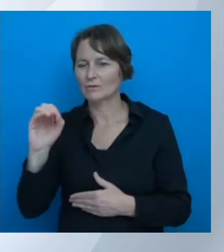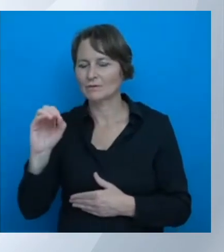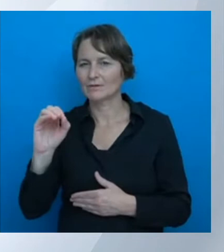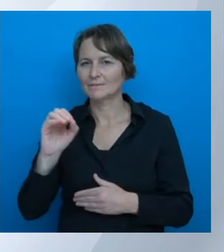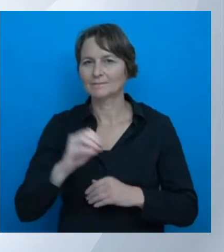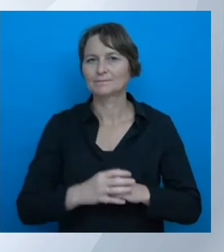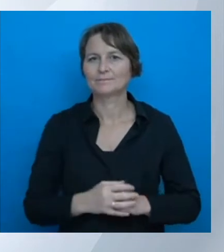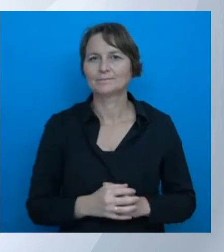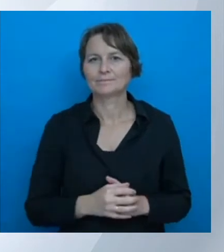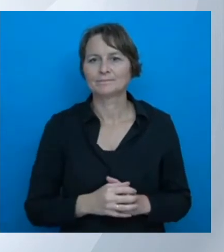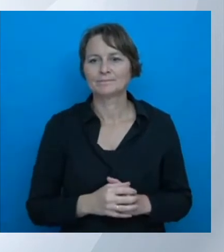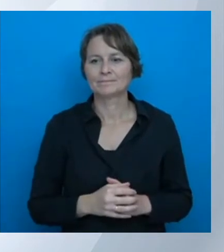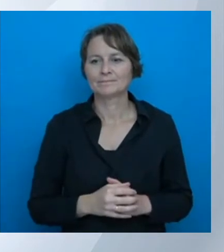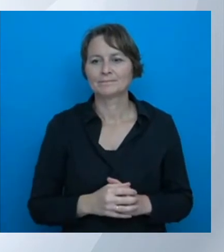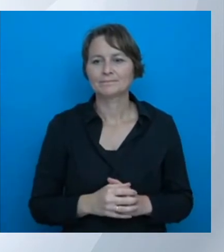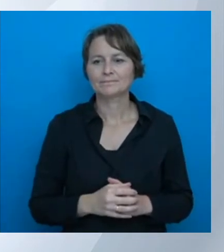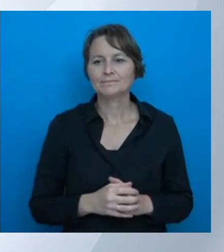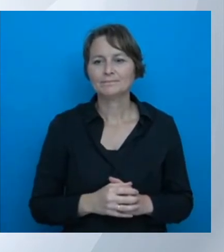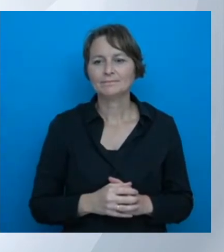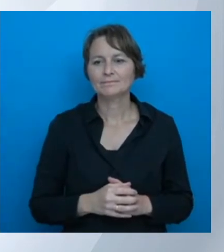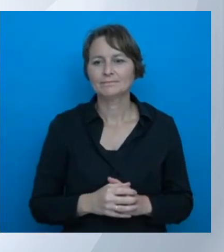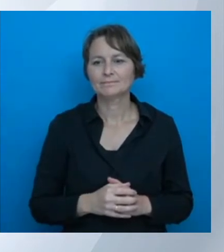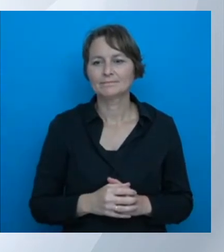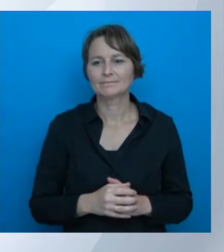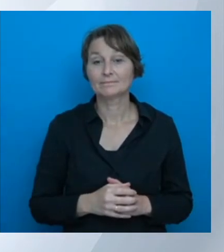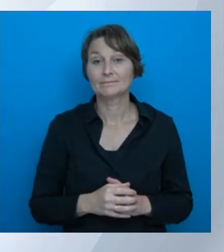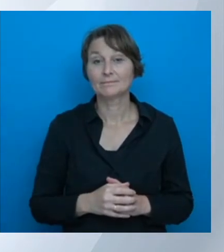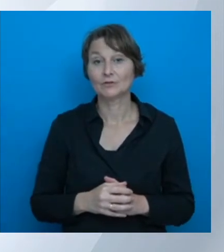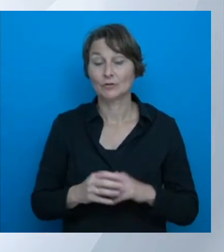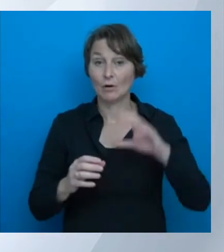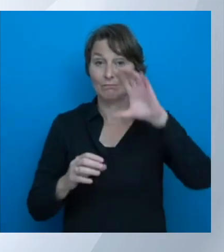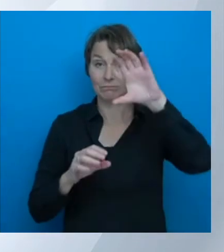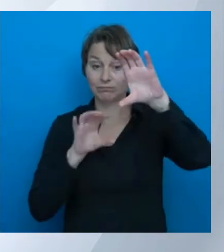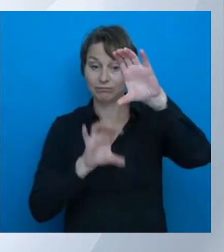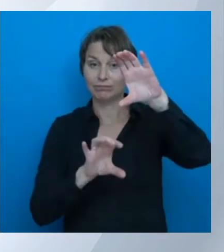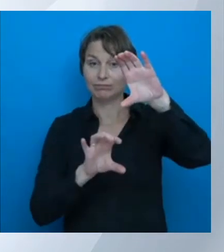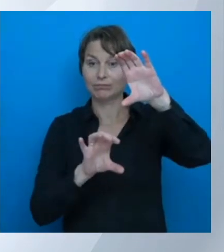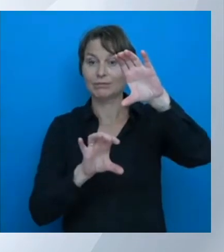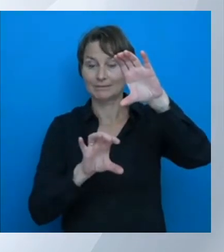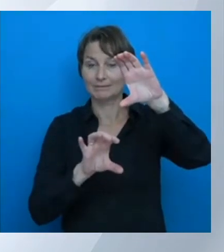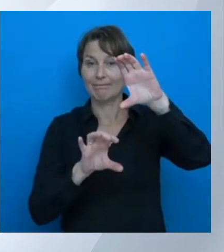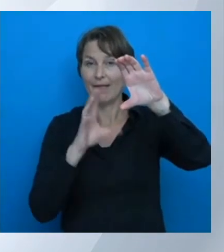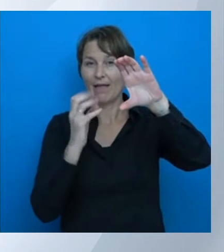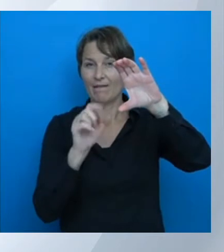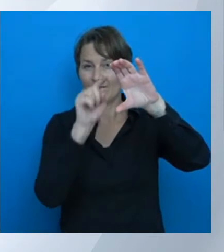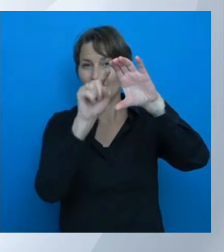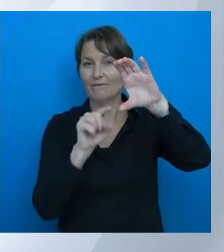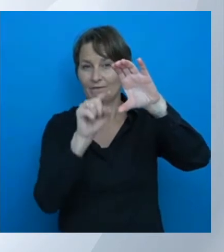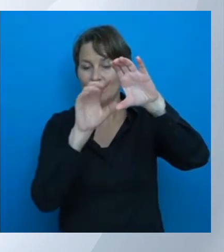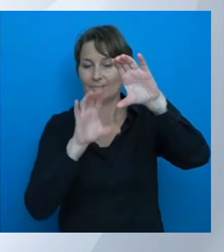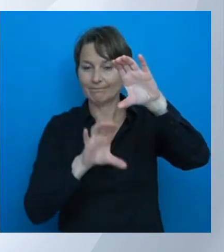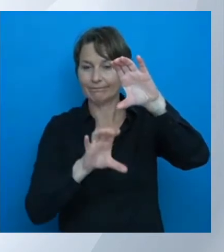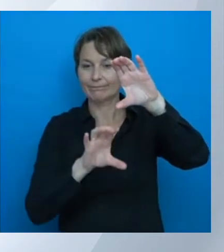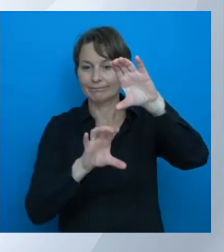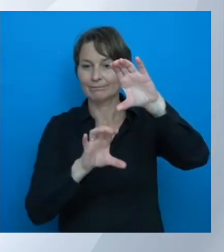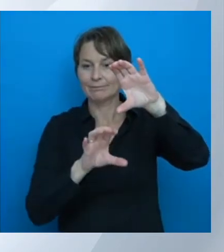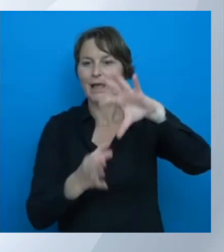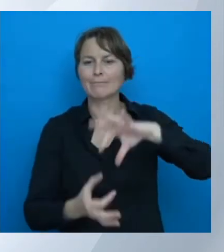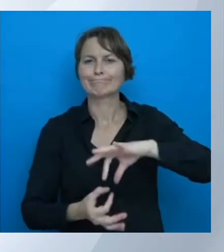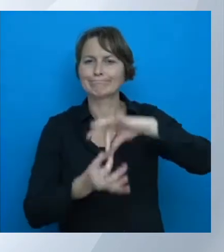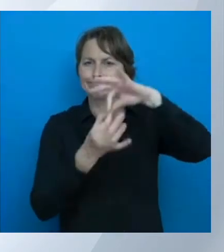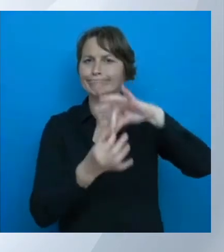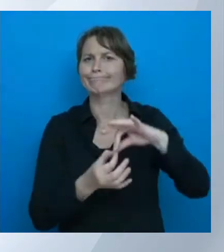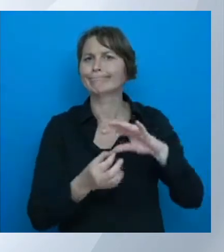these points with it, like deposit withdraw, I can do a lot of operation. So